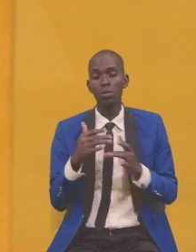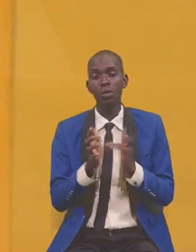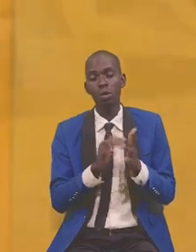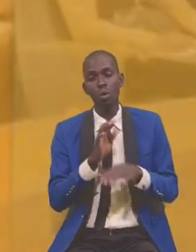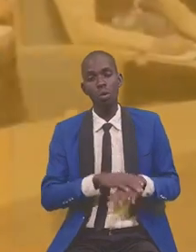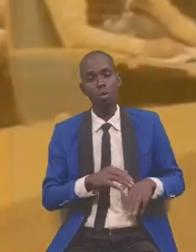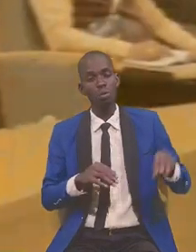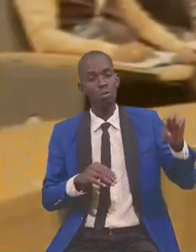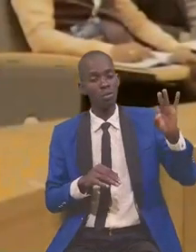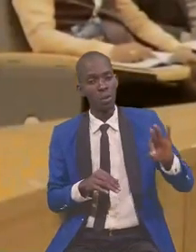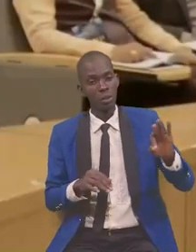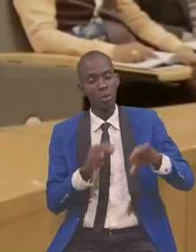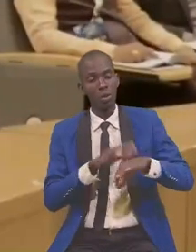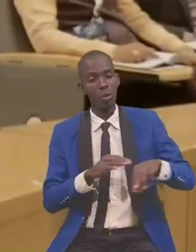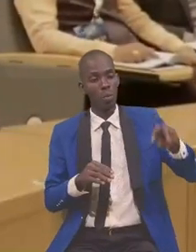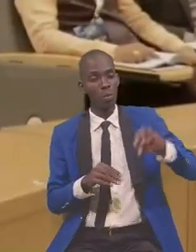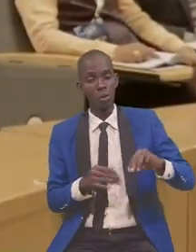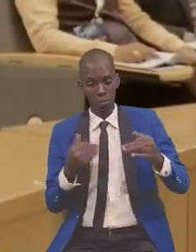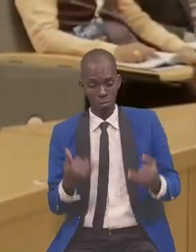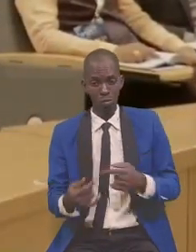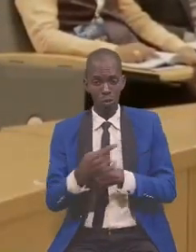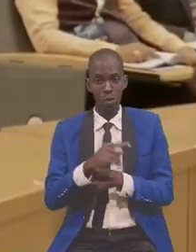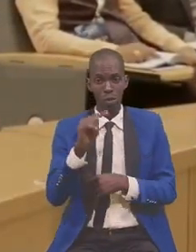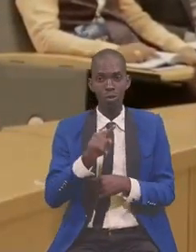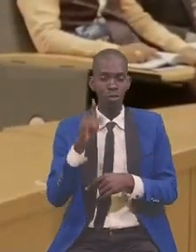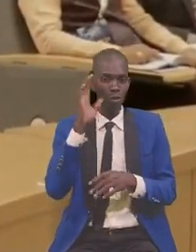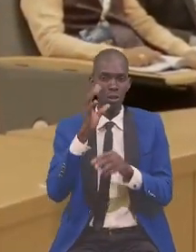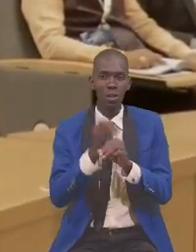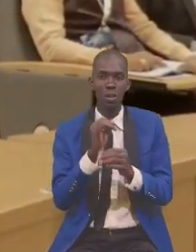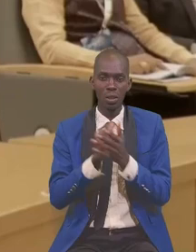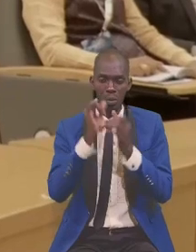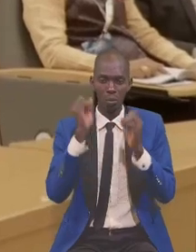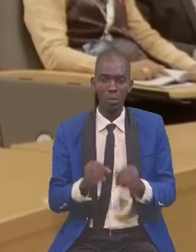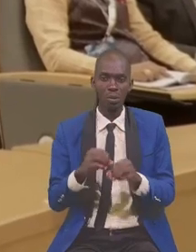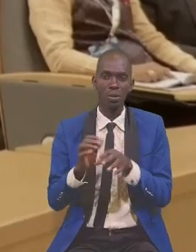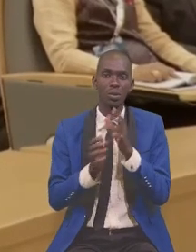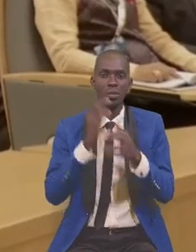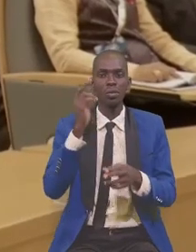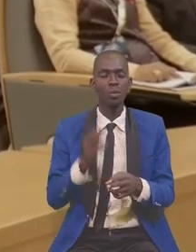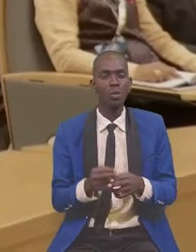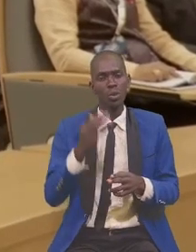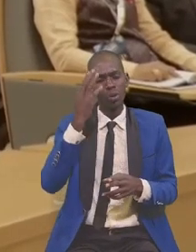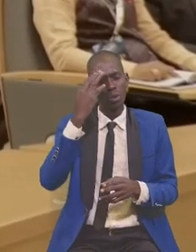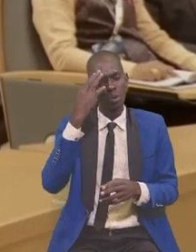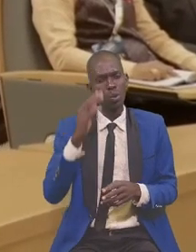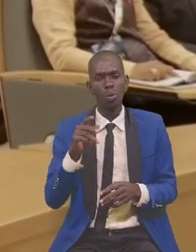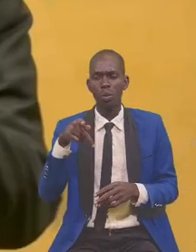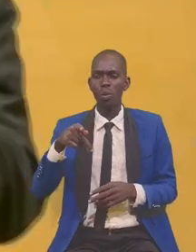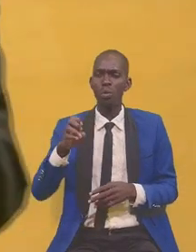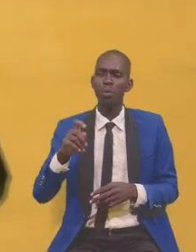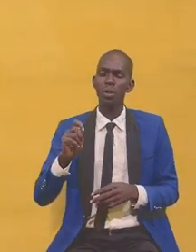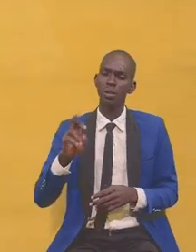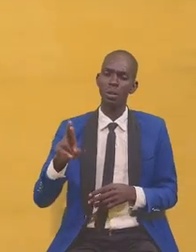today, power. Amen. That power will come upon you. You know, Peter, if anybody had